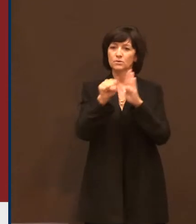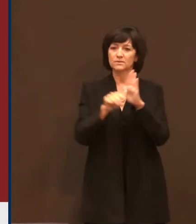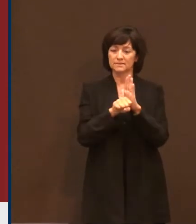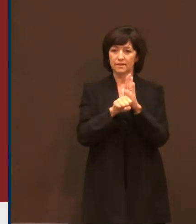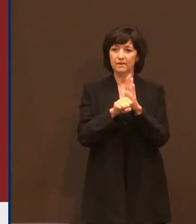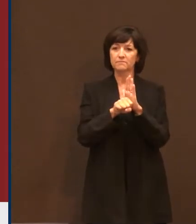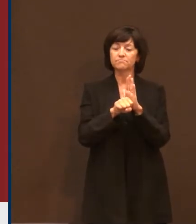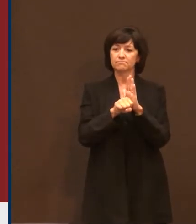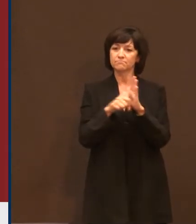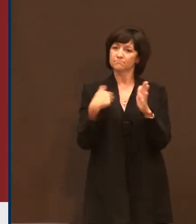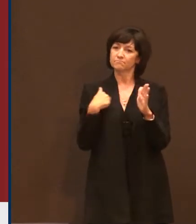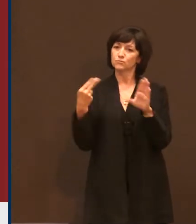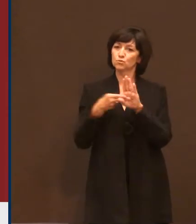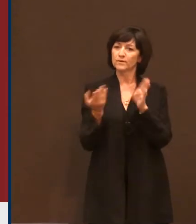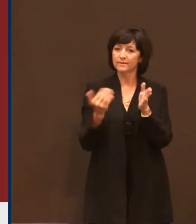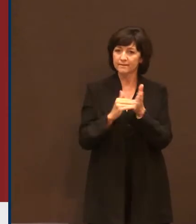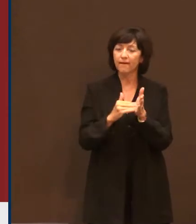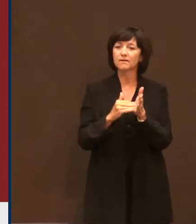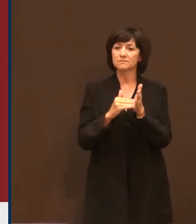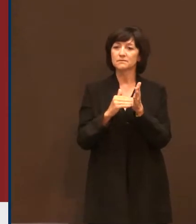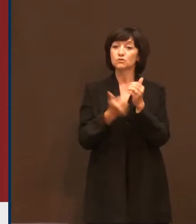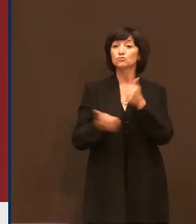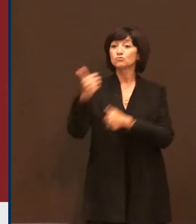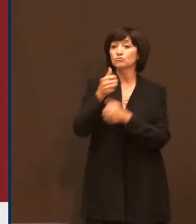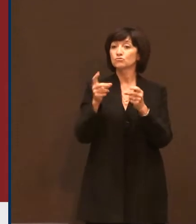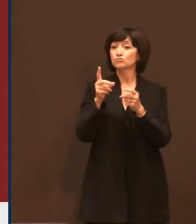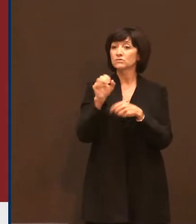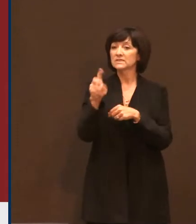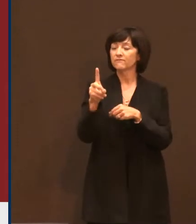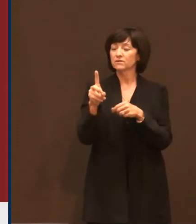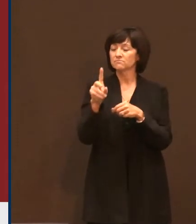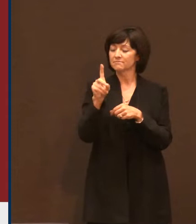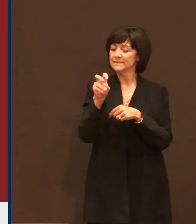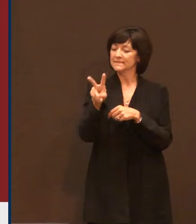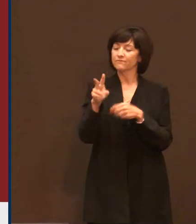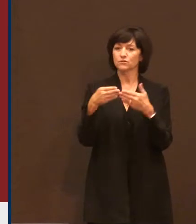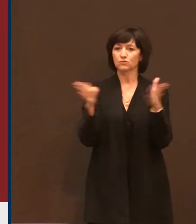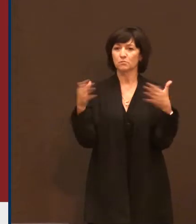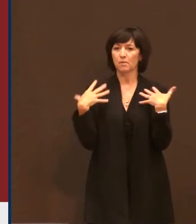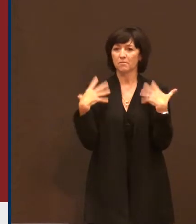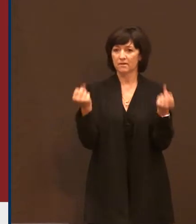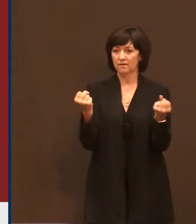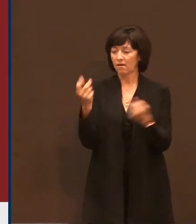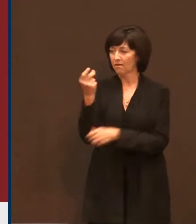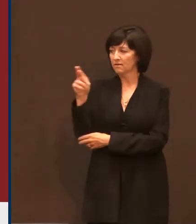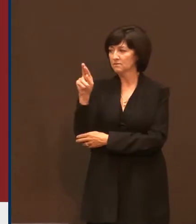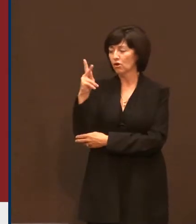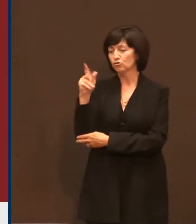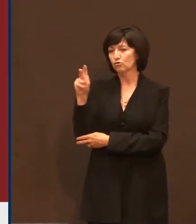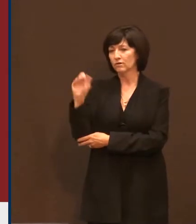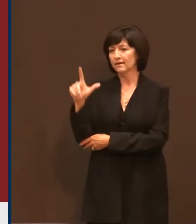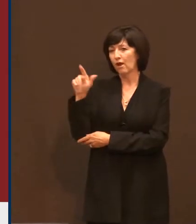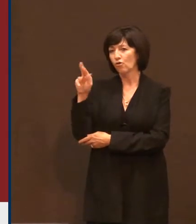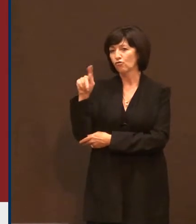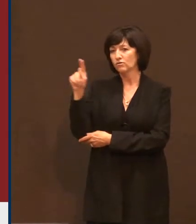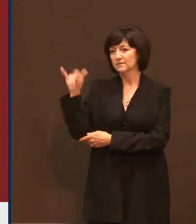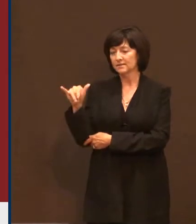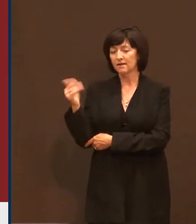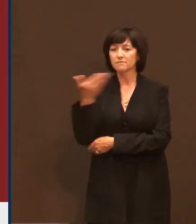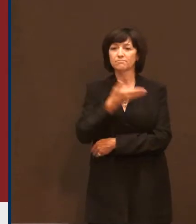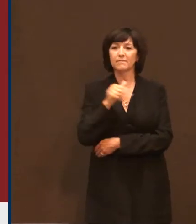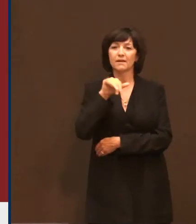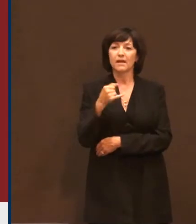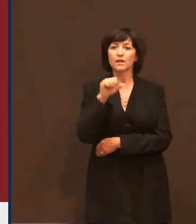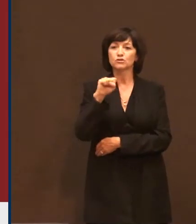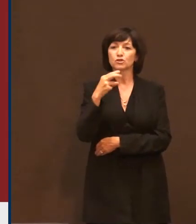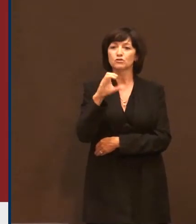the Director of the Division of Public Health, Dr. Karyl Rattay, and by A.J. Schall, who's the Director of the Delaware